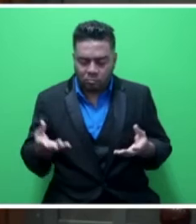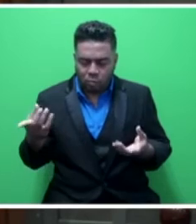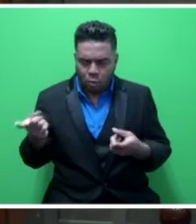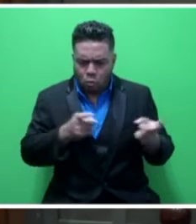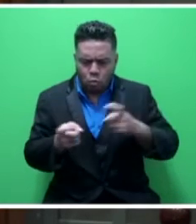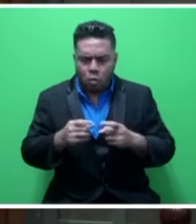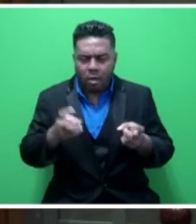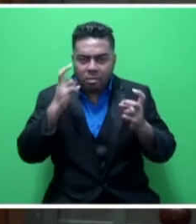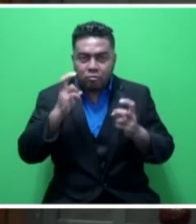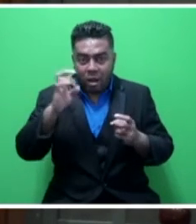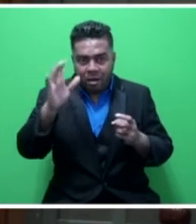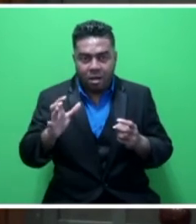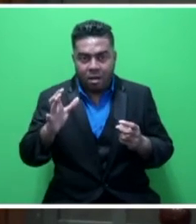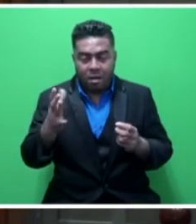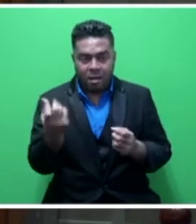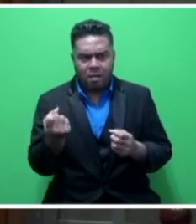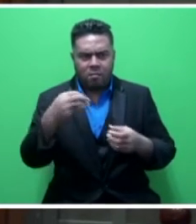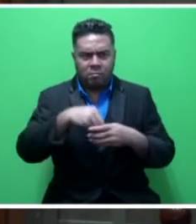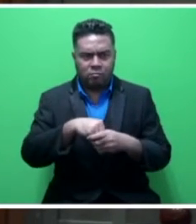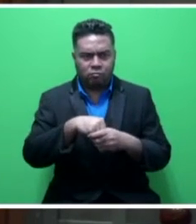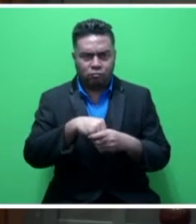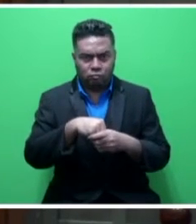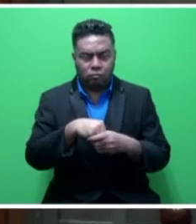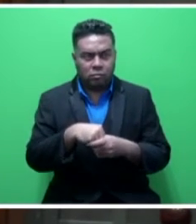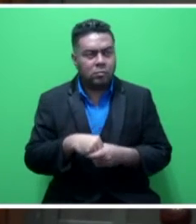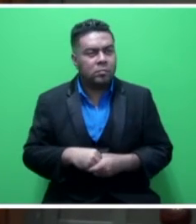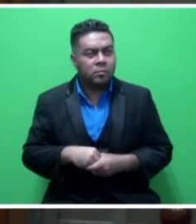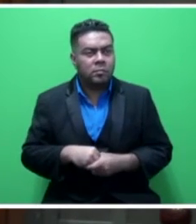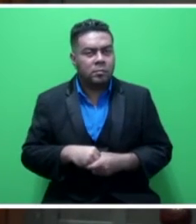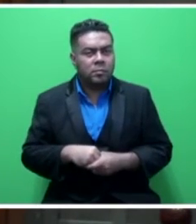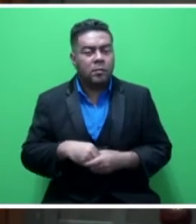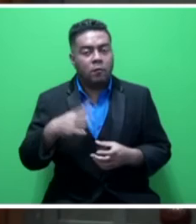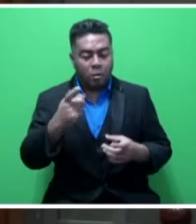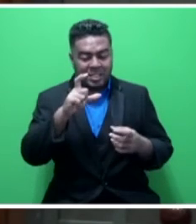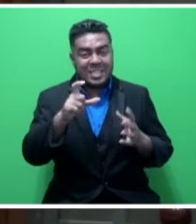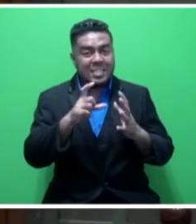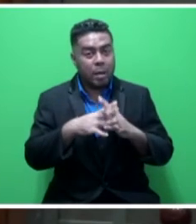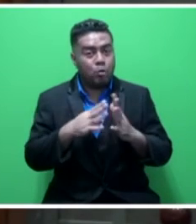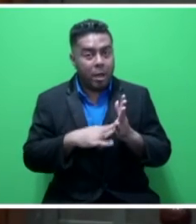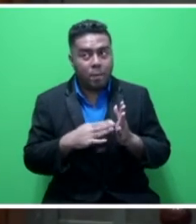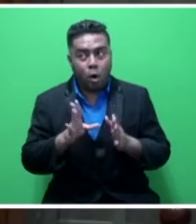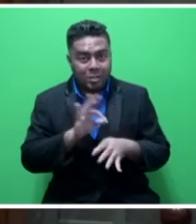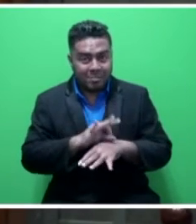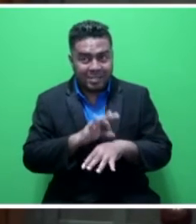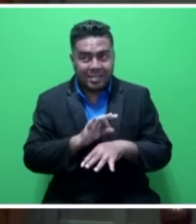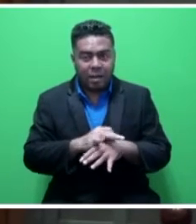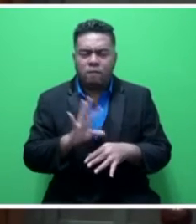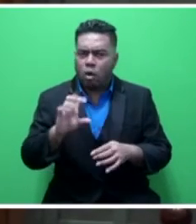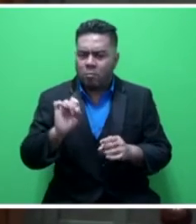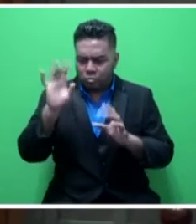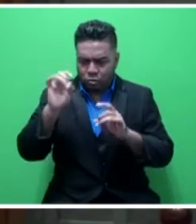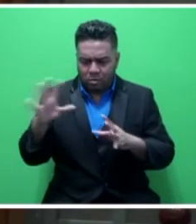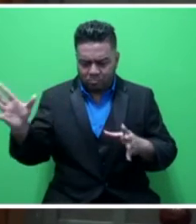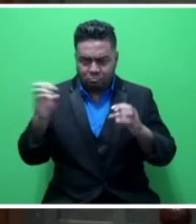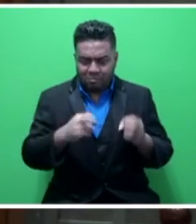the trainers have been predominantly from at CWM and also from Australia, where